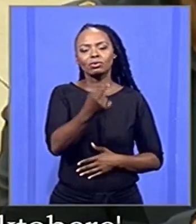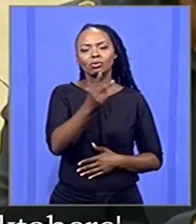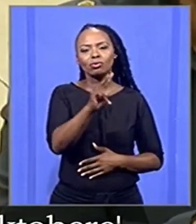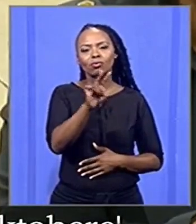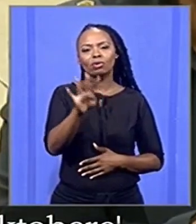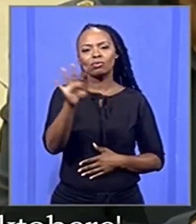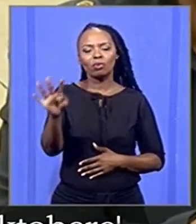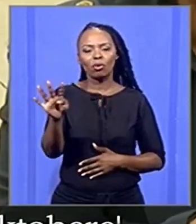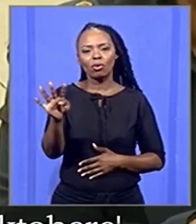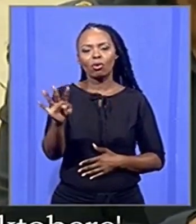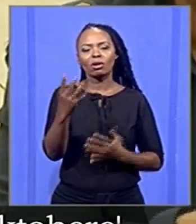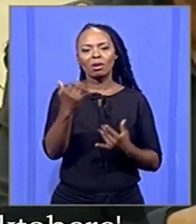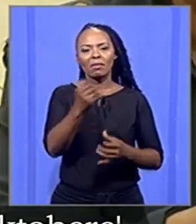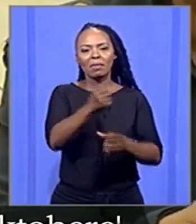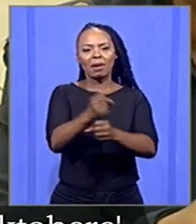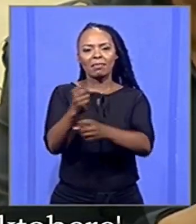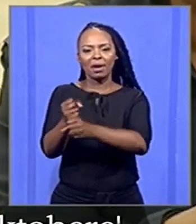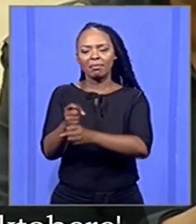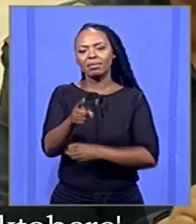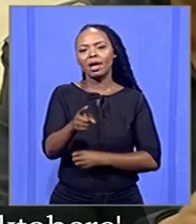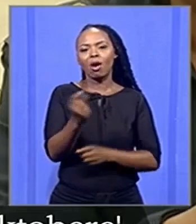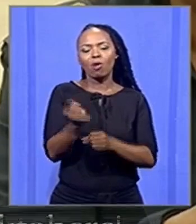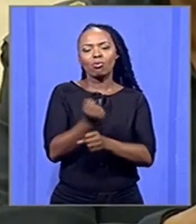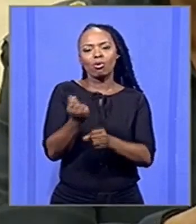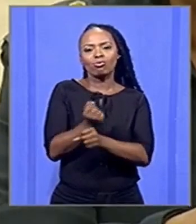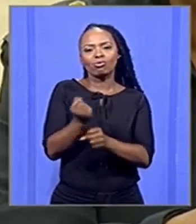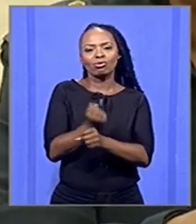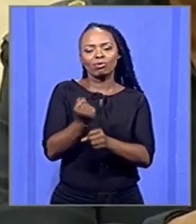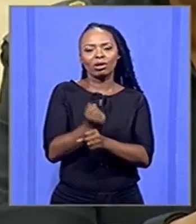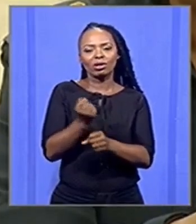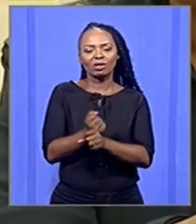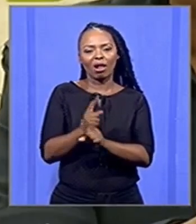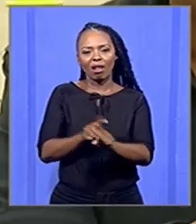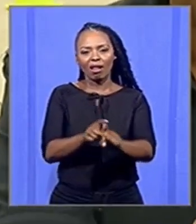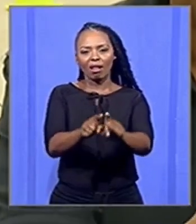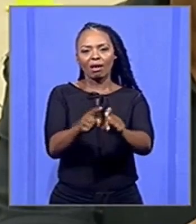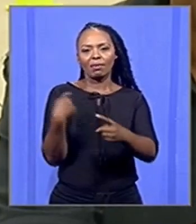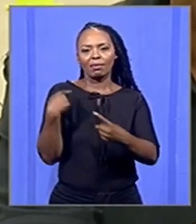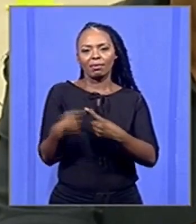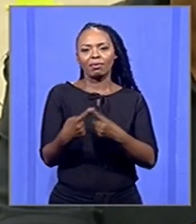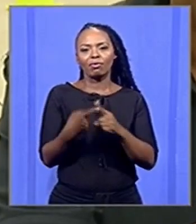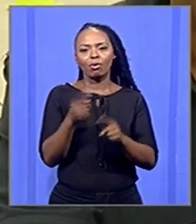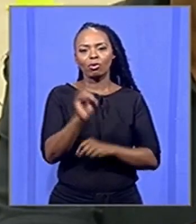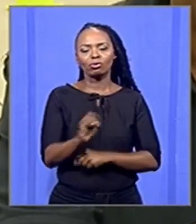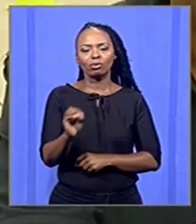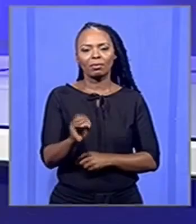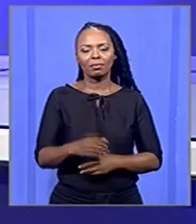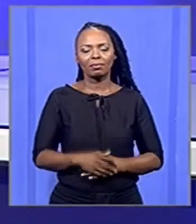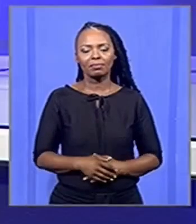6,244 tracking and tracing operations have been conducted since October.